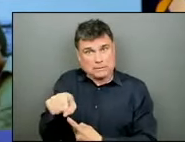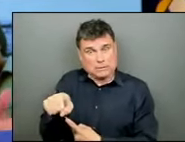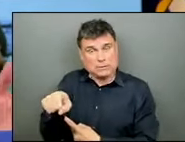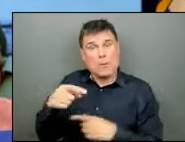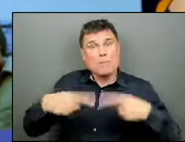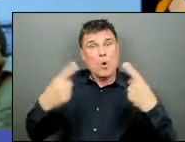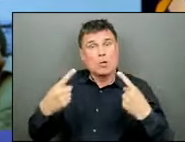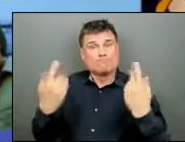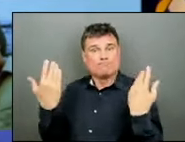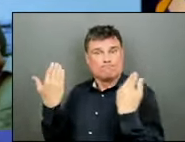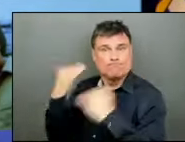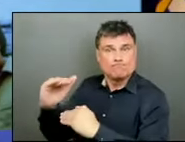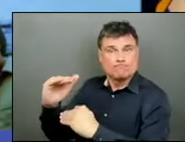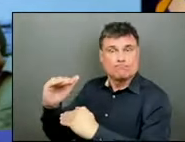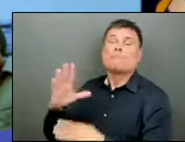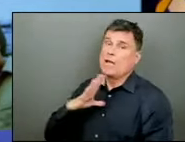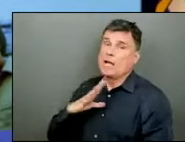that. The notion of